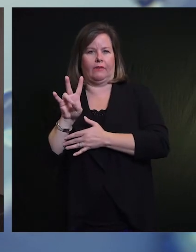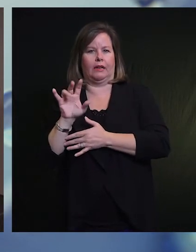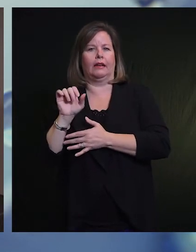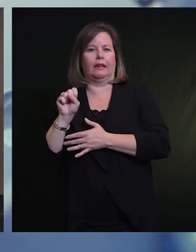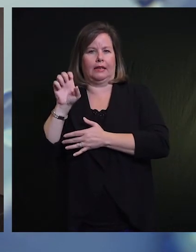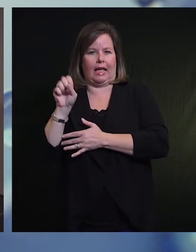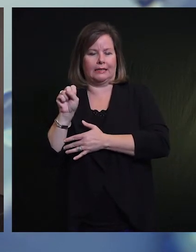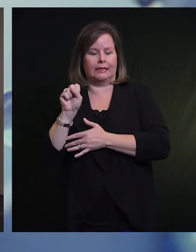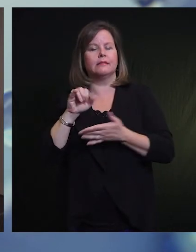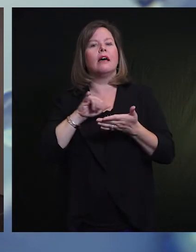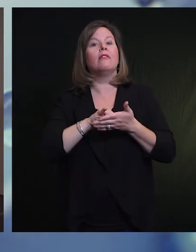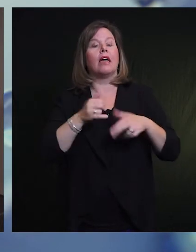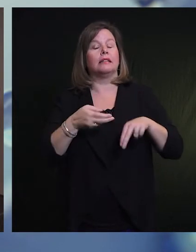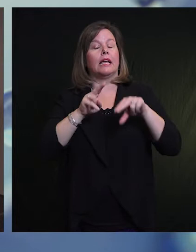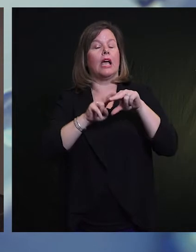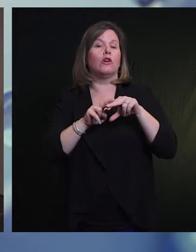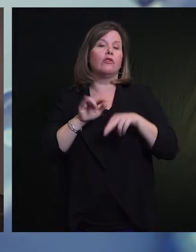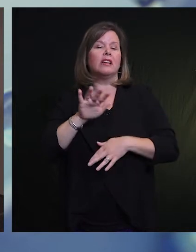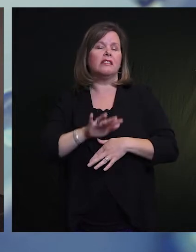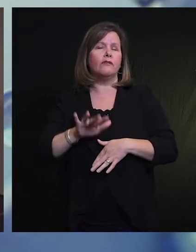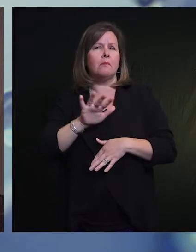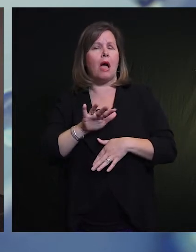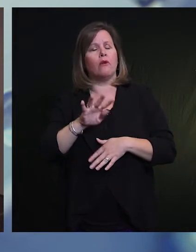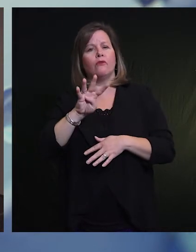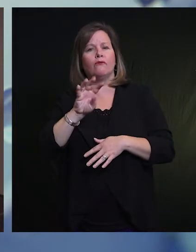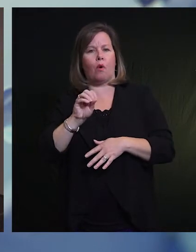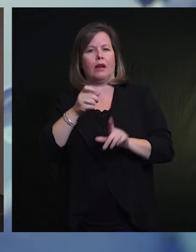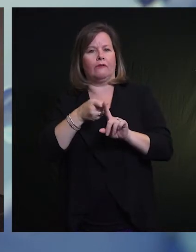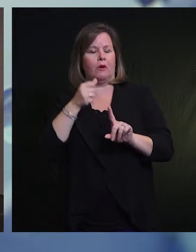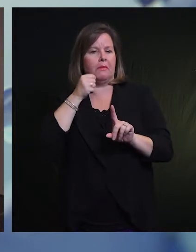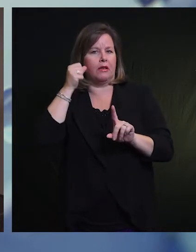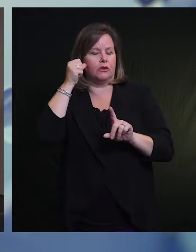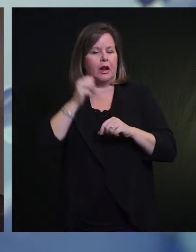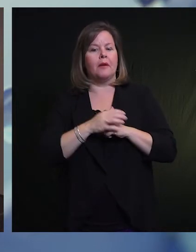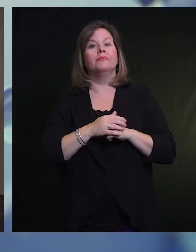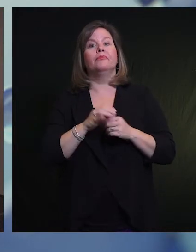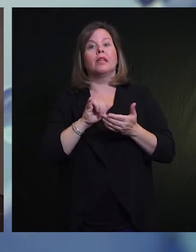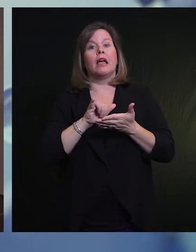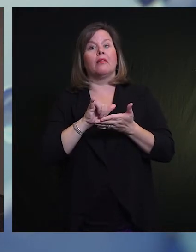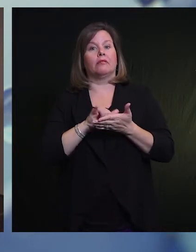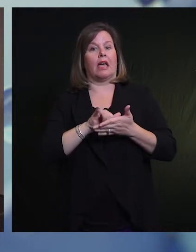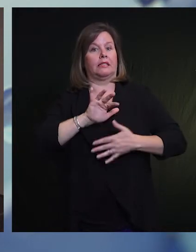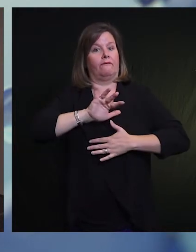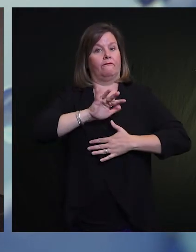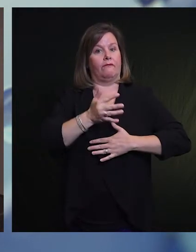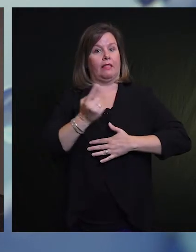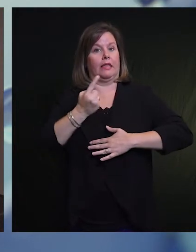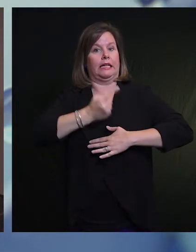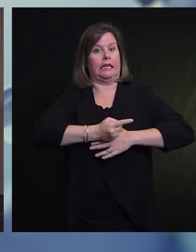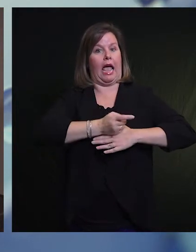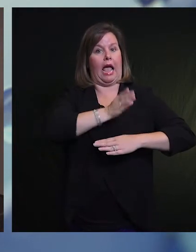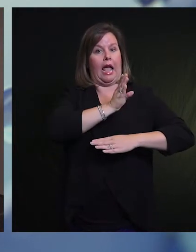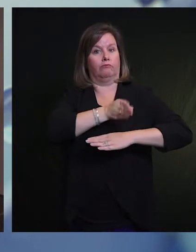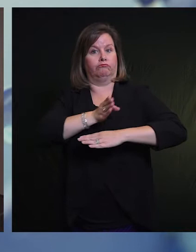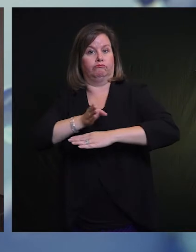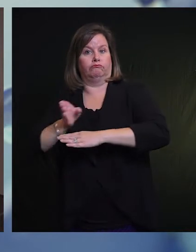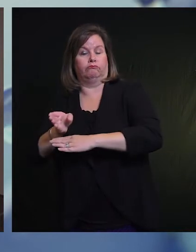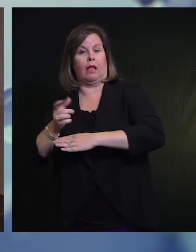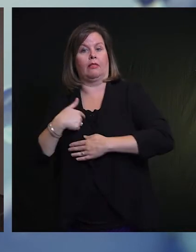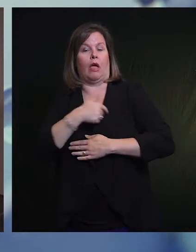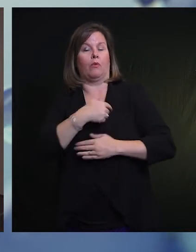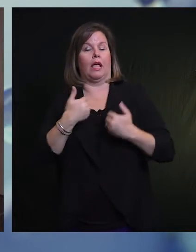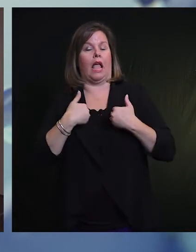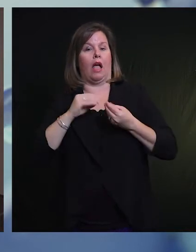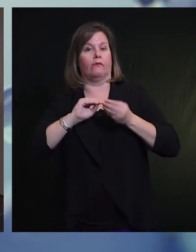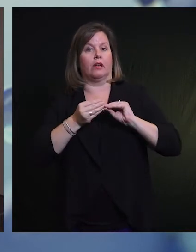3,887 diagnosed cases of COVID-19. That's an increase of about 40 over yesterday's number. And this is the fifth day in a row